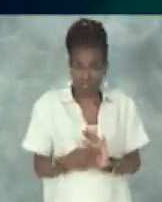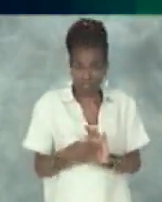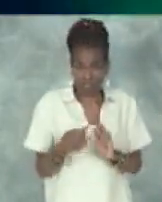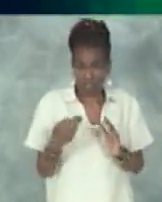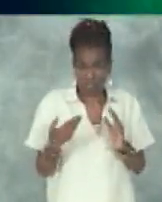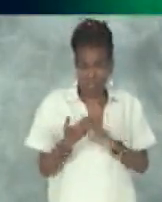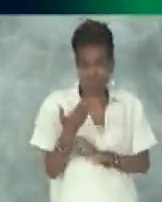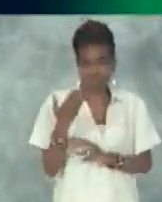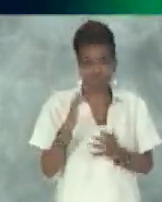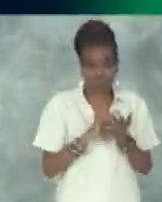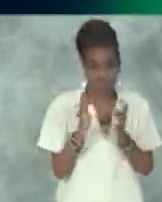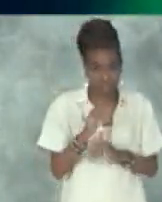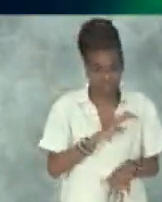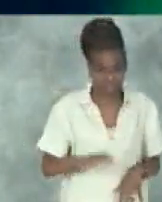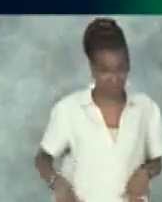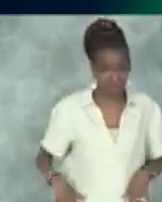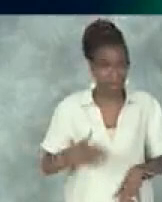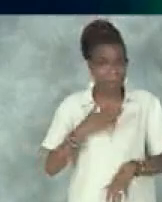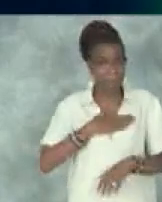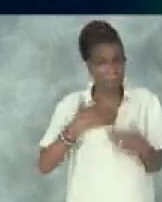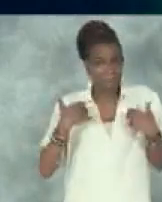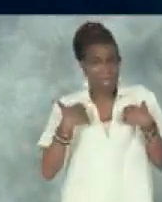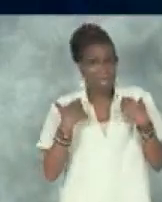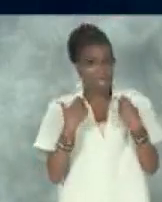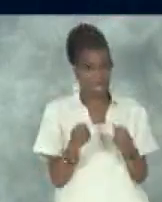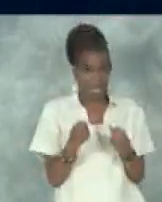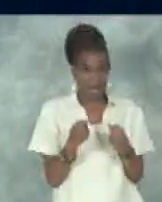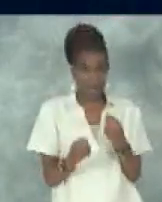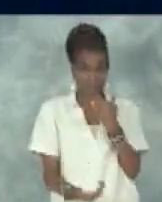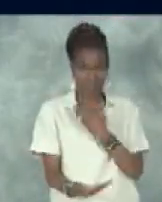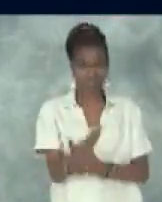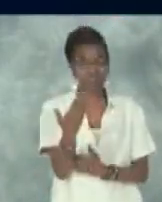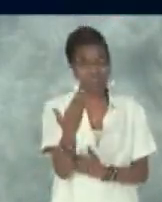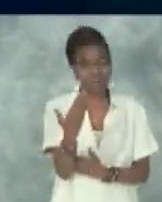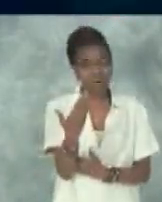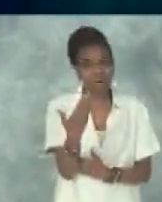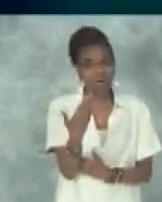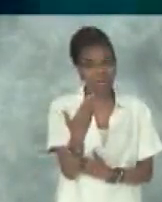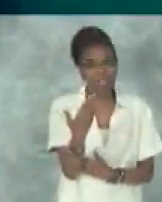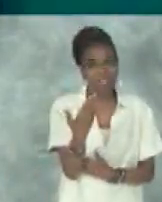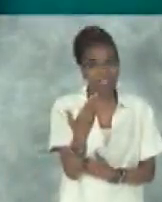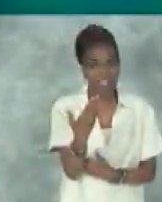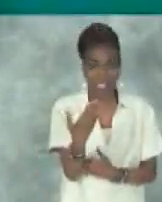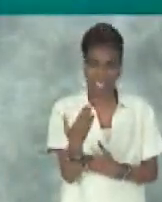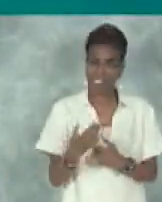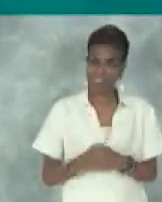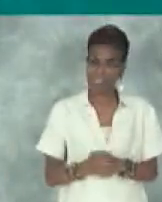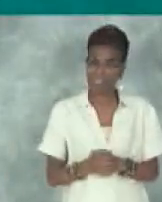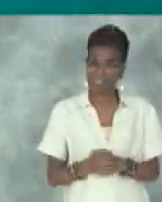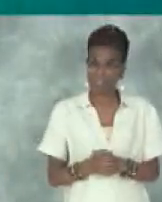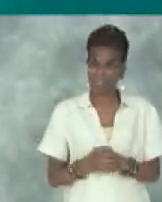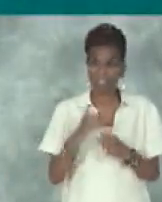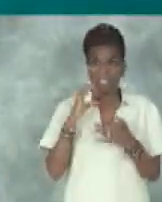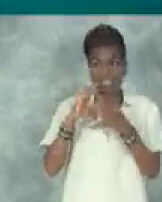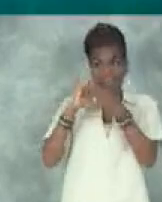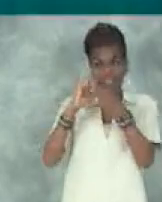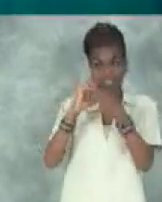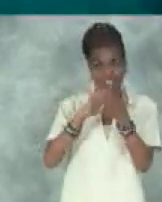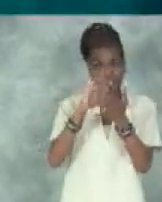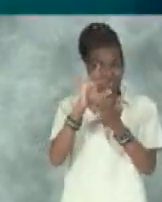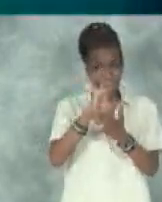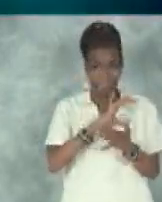down right here because my confidence this morning is concretely in Jesus the